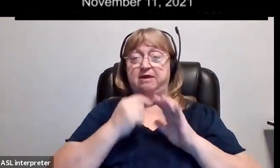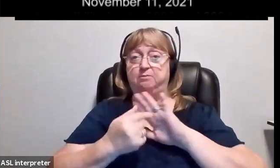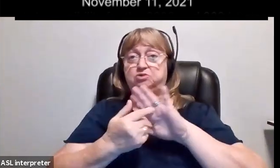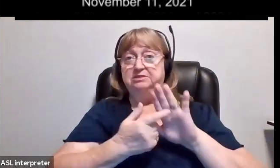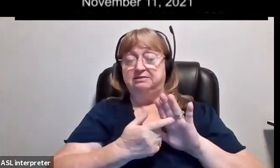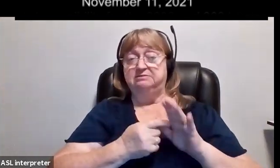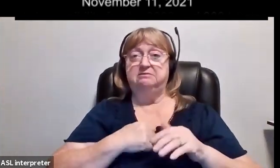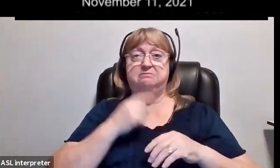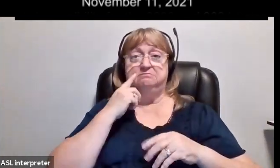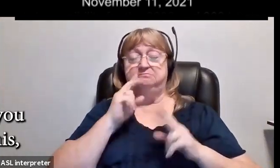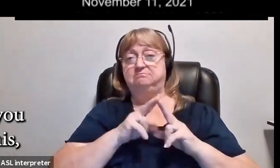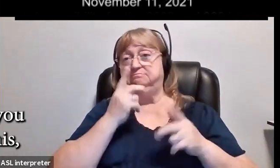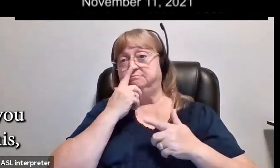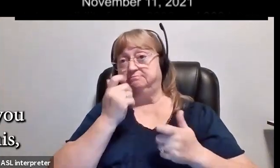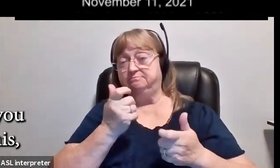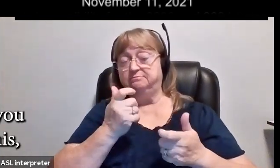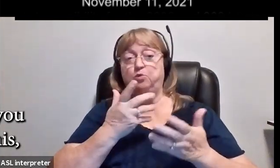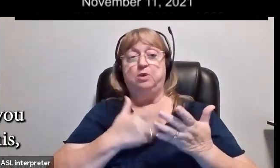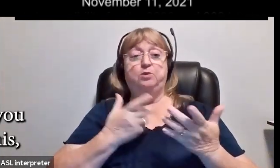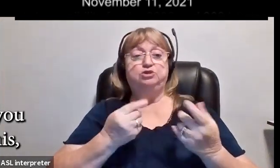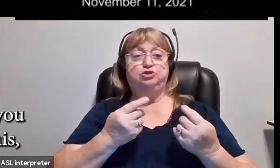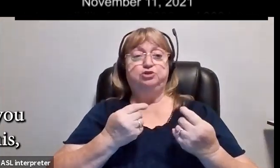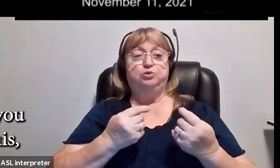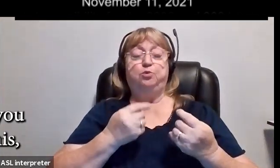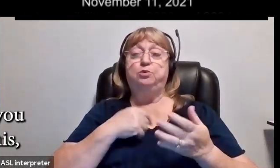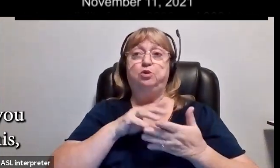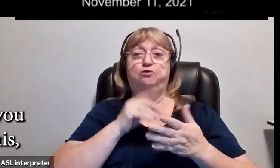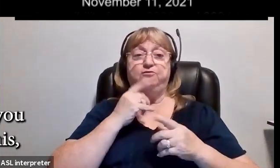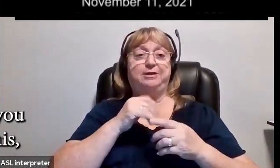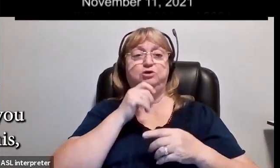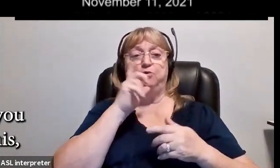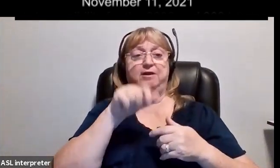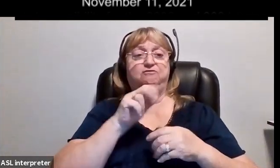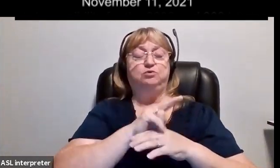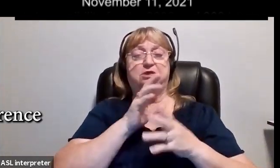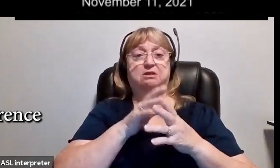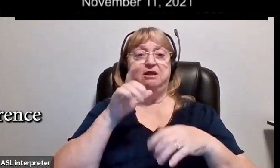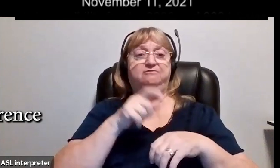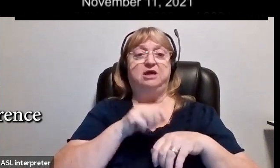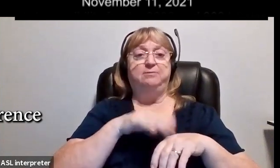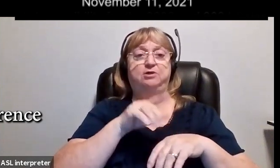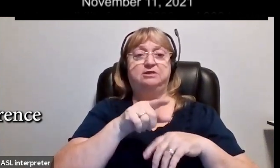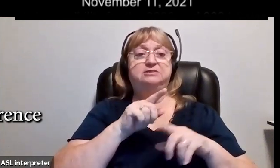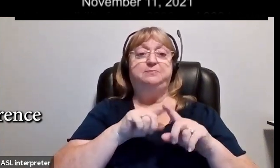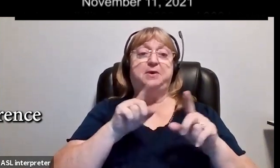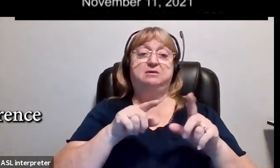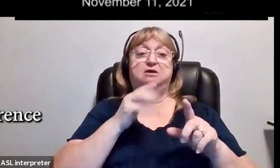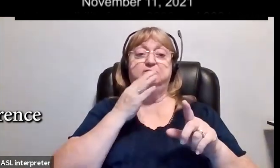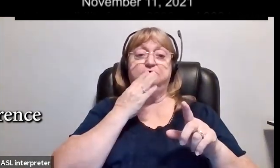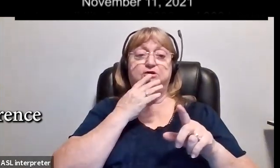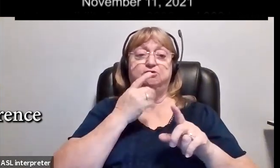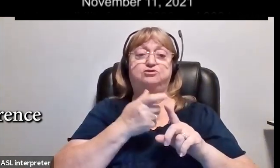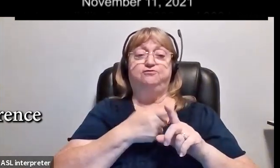very interesting. And what I want you to do is take away from this is you don't have to spend a lot of time on this, but the colors from